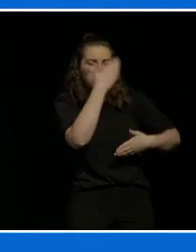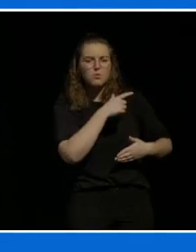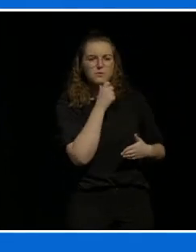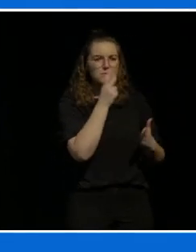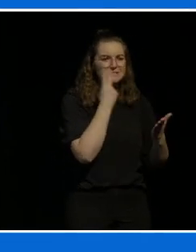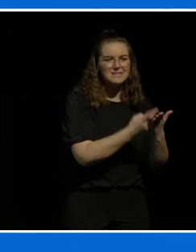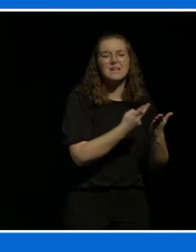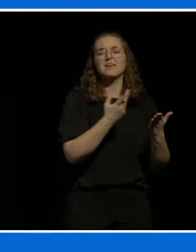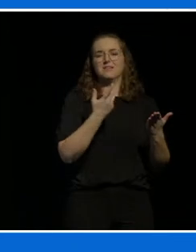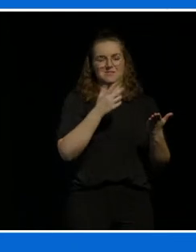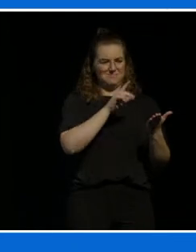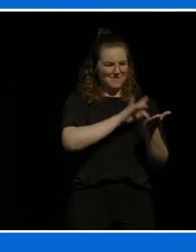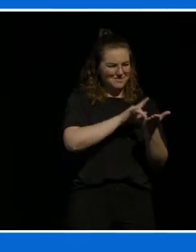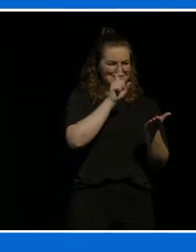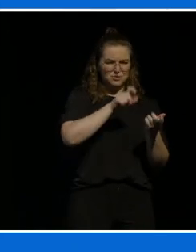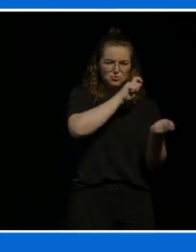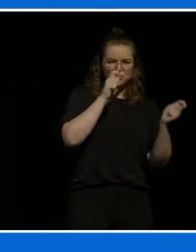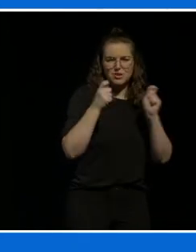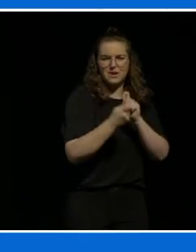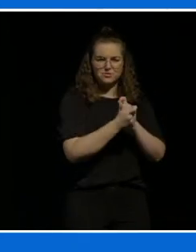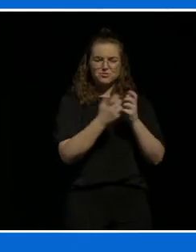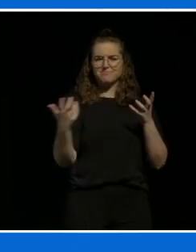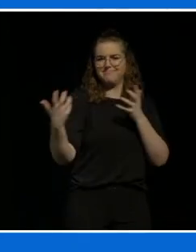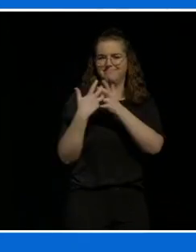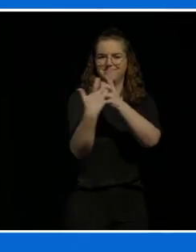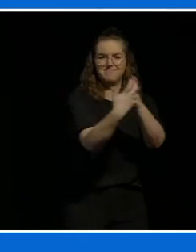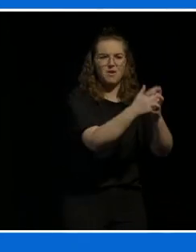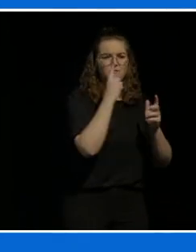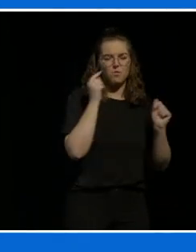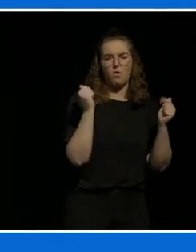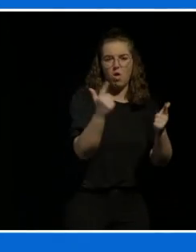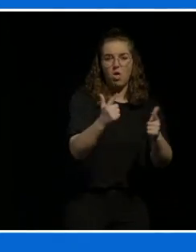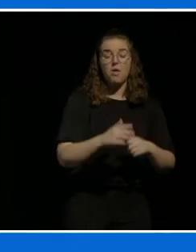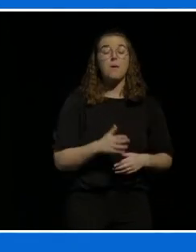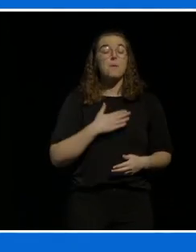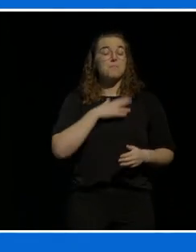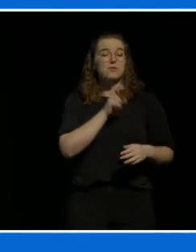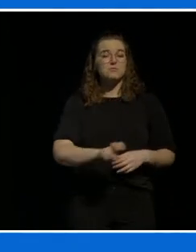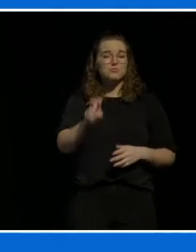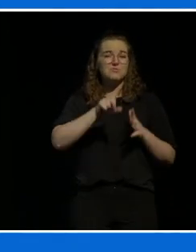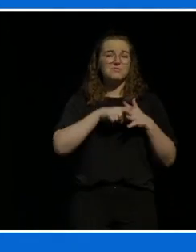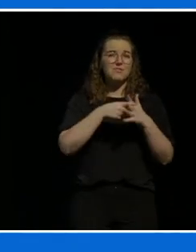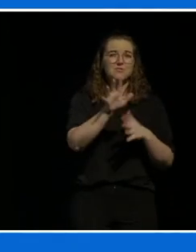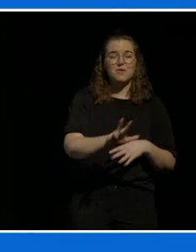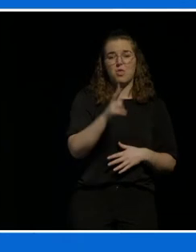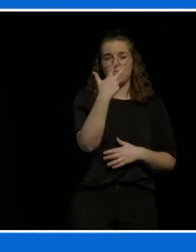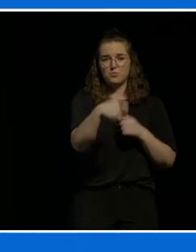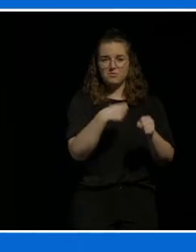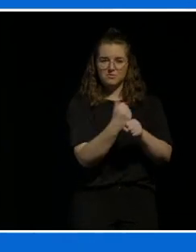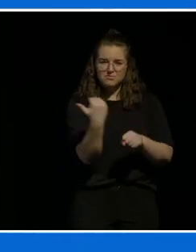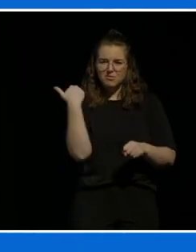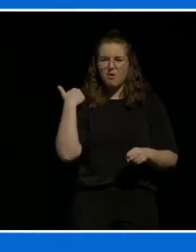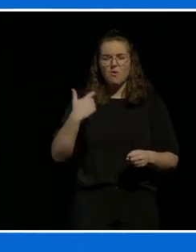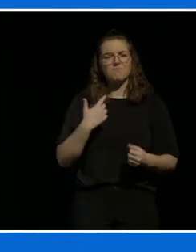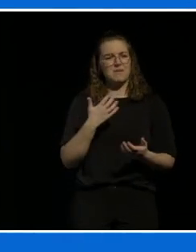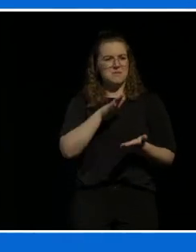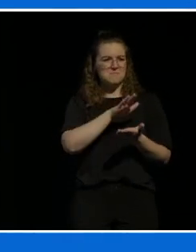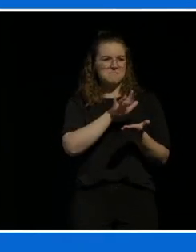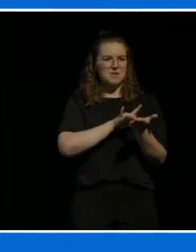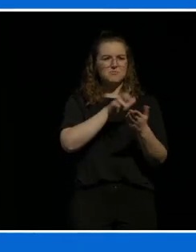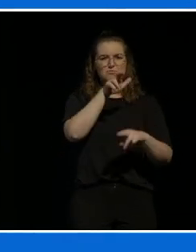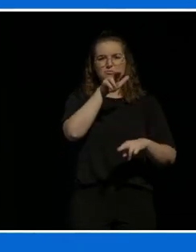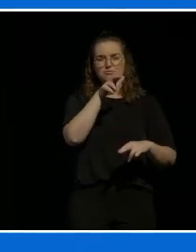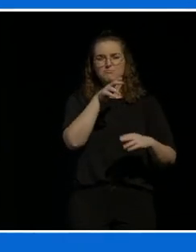equitable for all systems. So my journey really started about, I'd say, 3 years ago when I was sitting in medical school, and we kept talking about